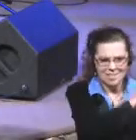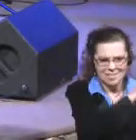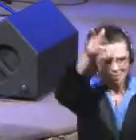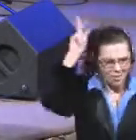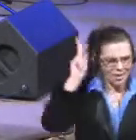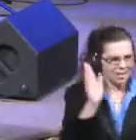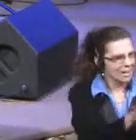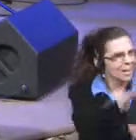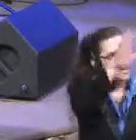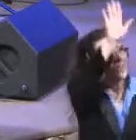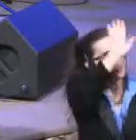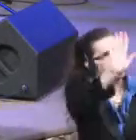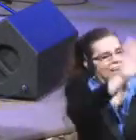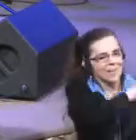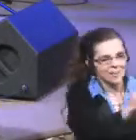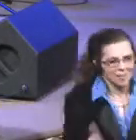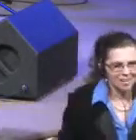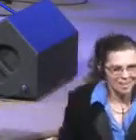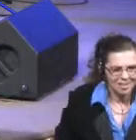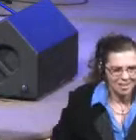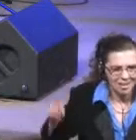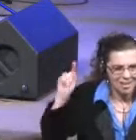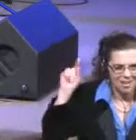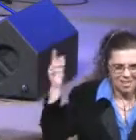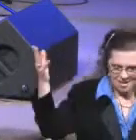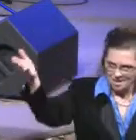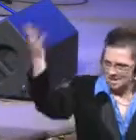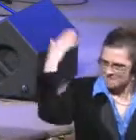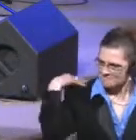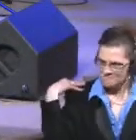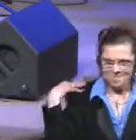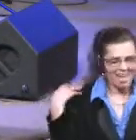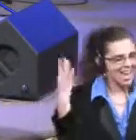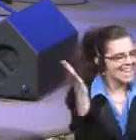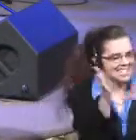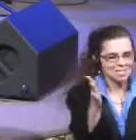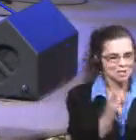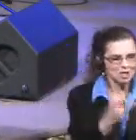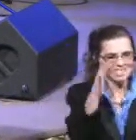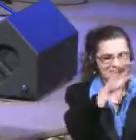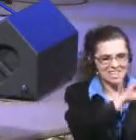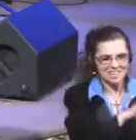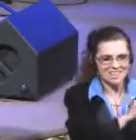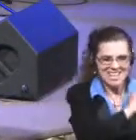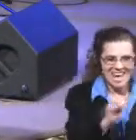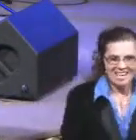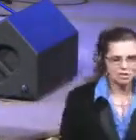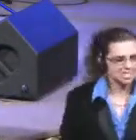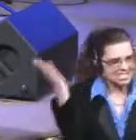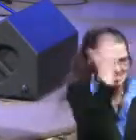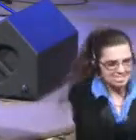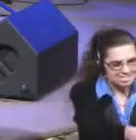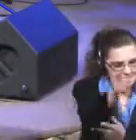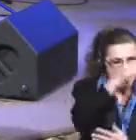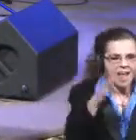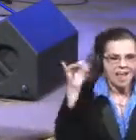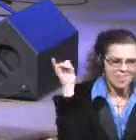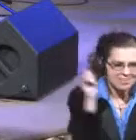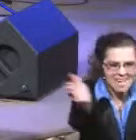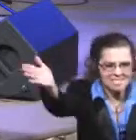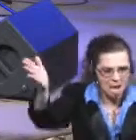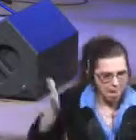price. And the government of our lives does rest upon his shoulders. He's Jesus of Nazareth. He's the Son of the living God. That's my